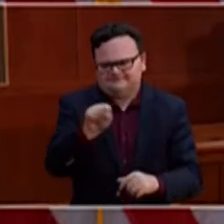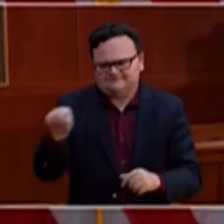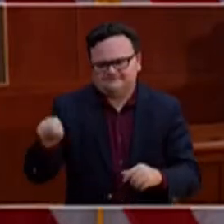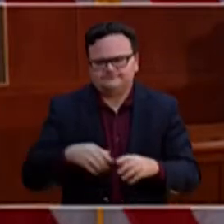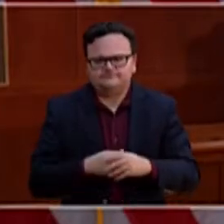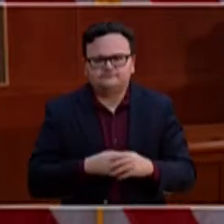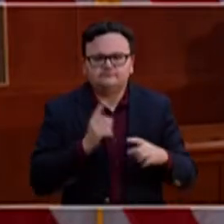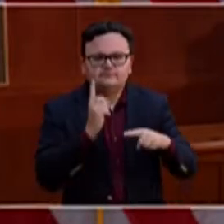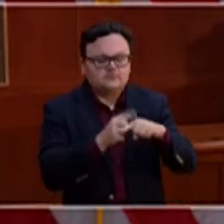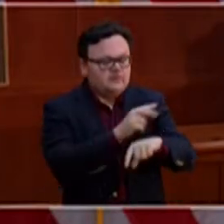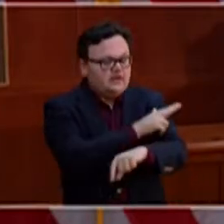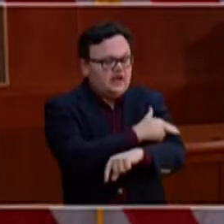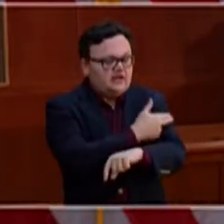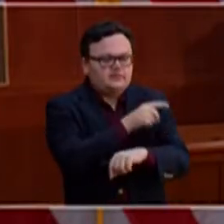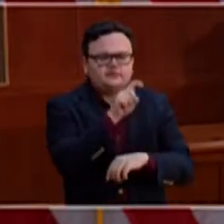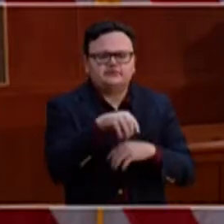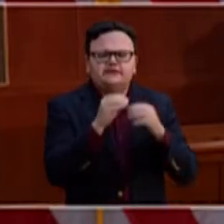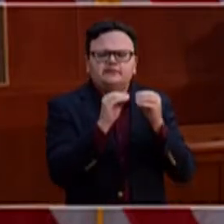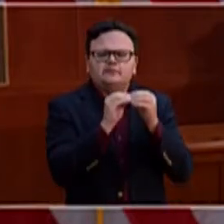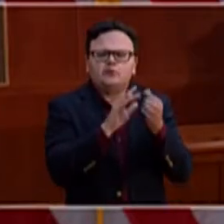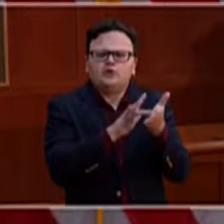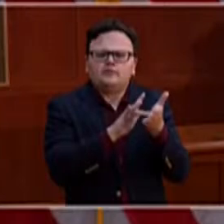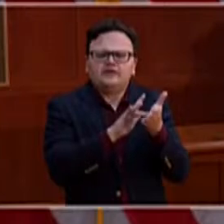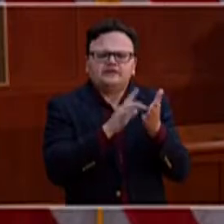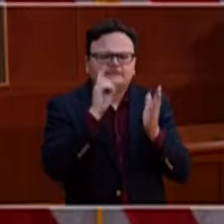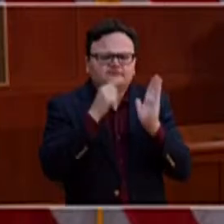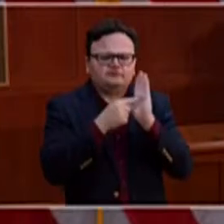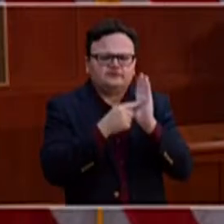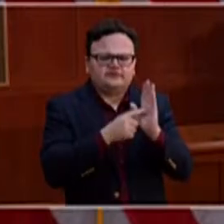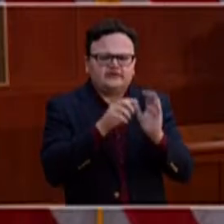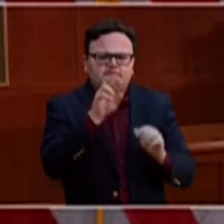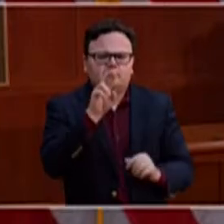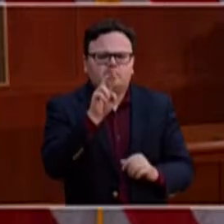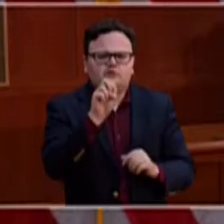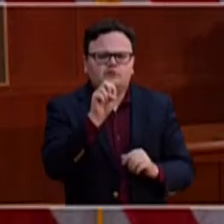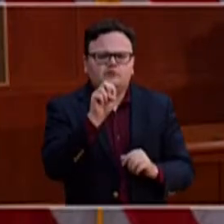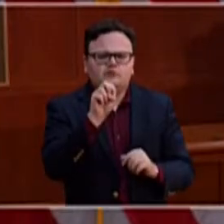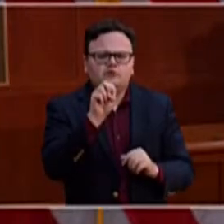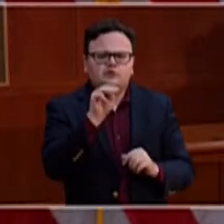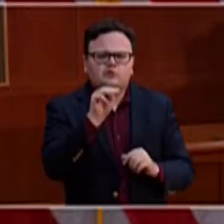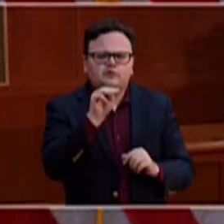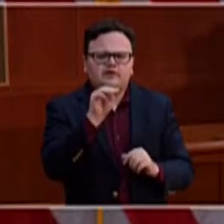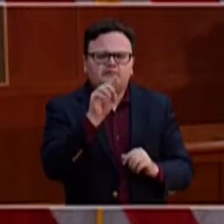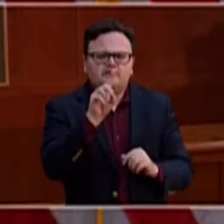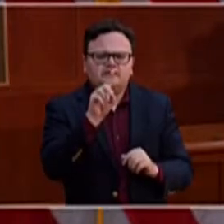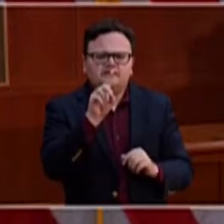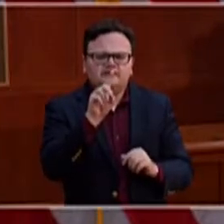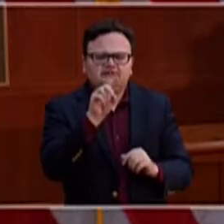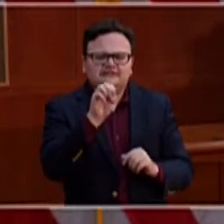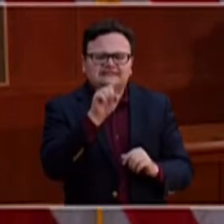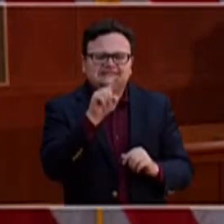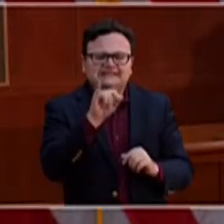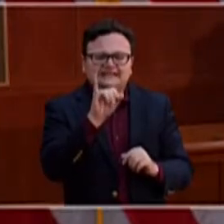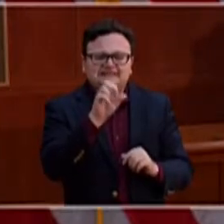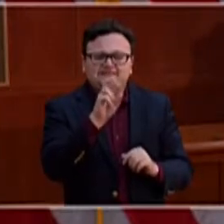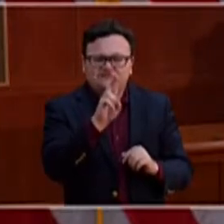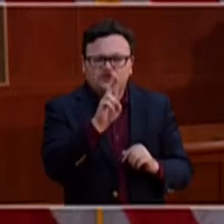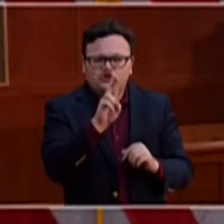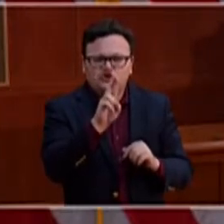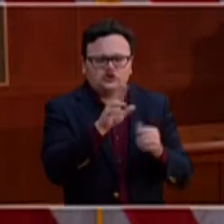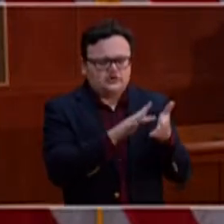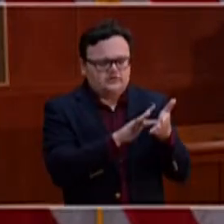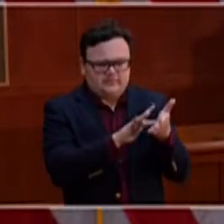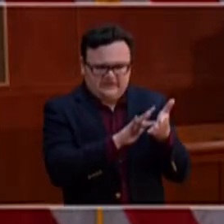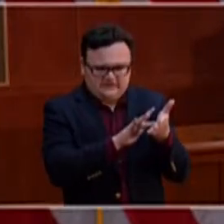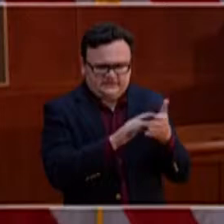additional therapeutics, such as the drug remdesivir. A couple weeks ago, they came to me saying that the next shipment was